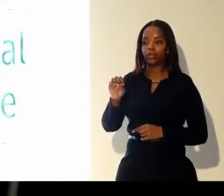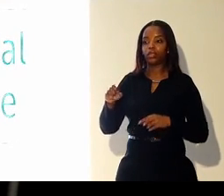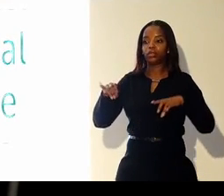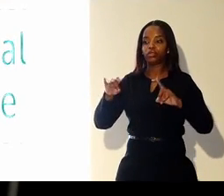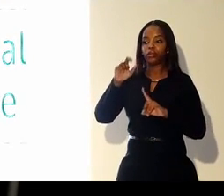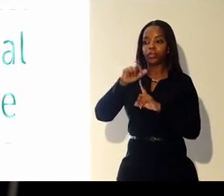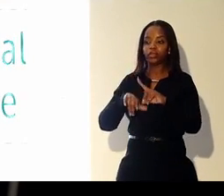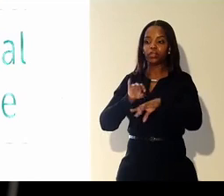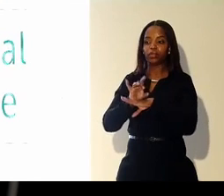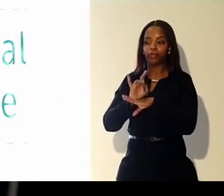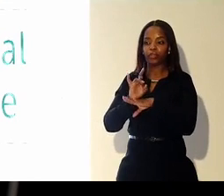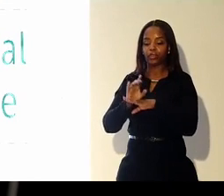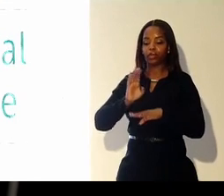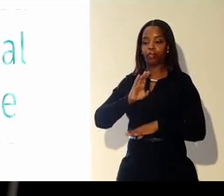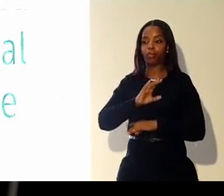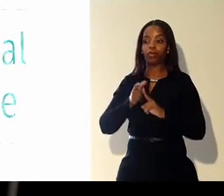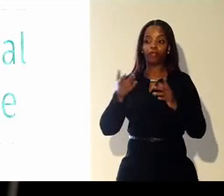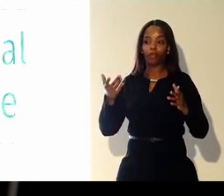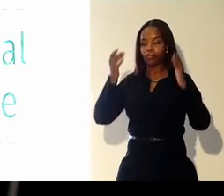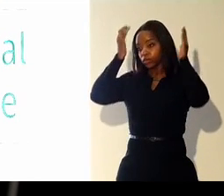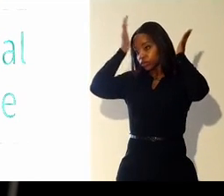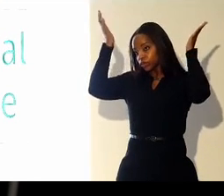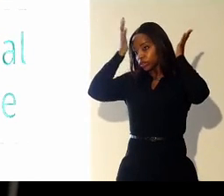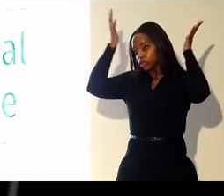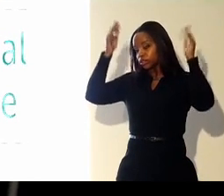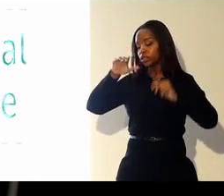Board from Eswatini, Mr. Mthunzi Shabangu,